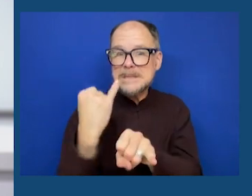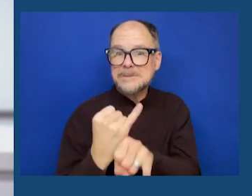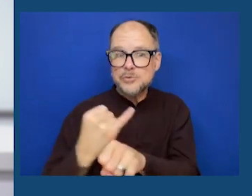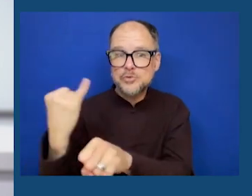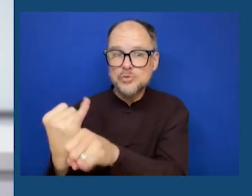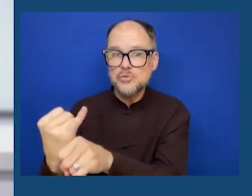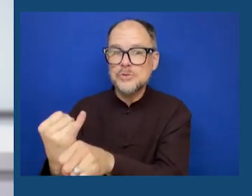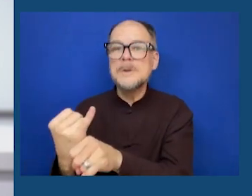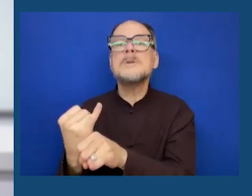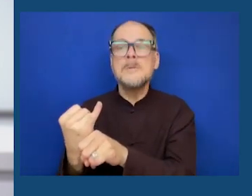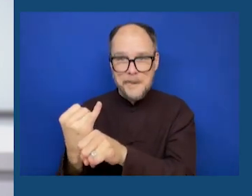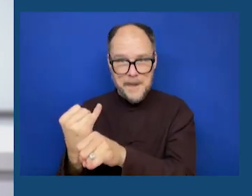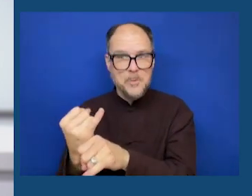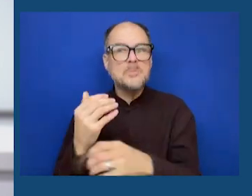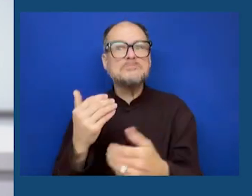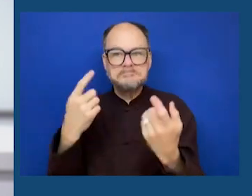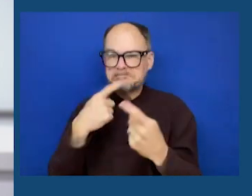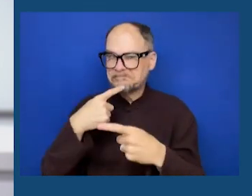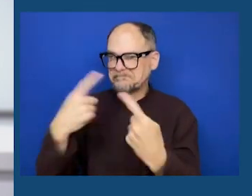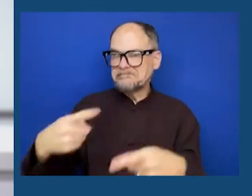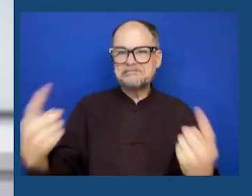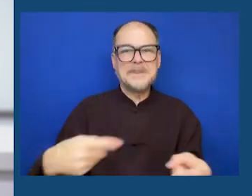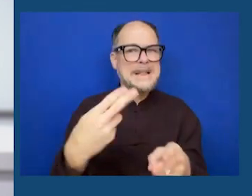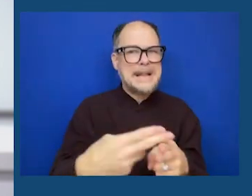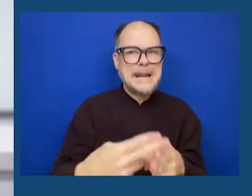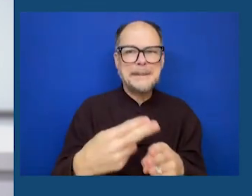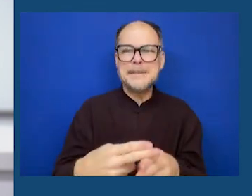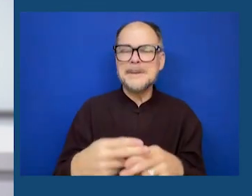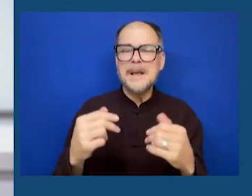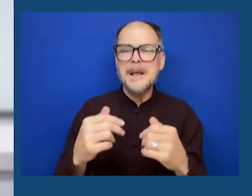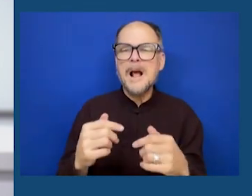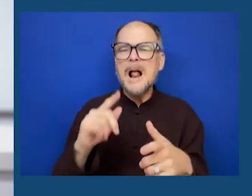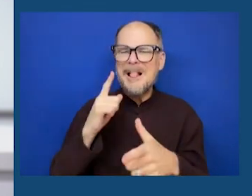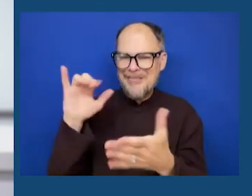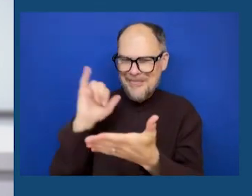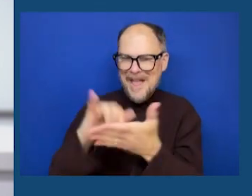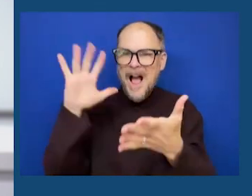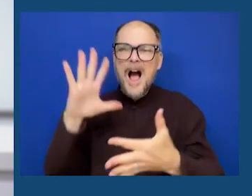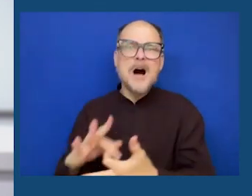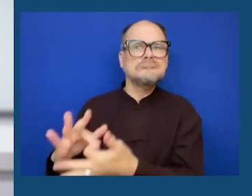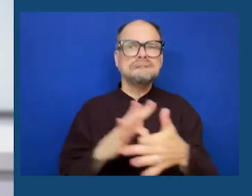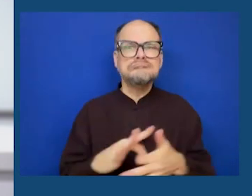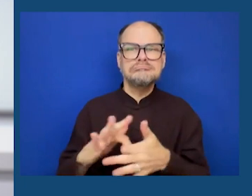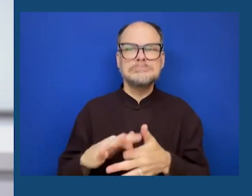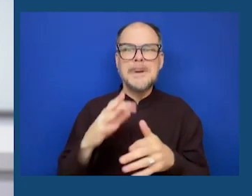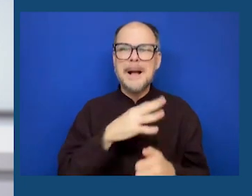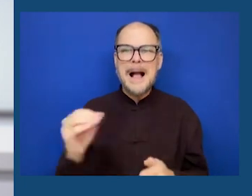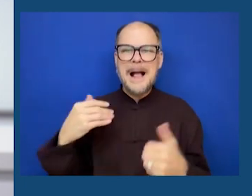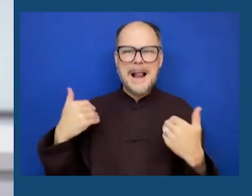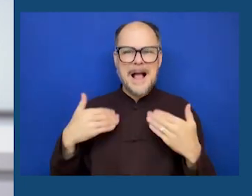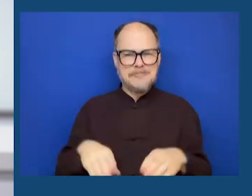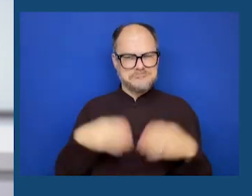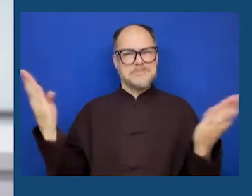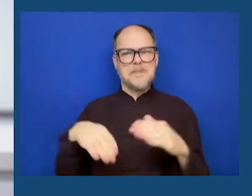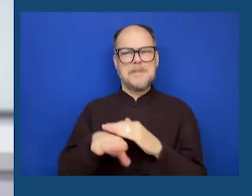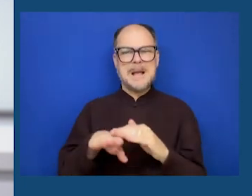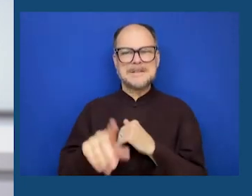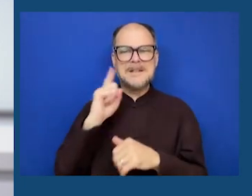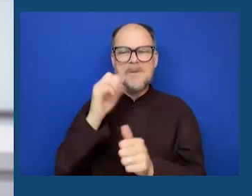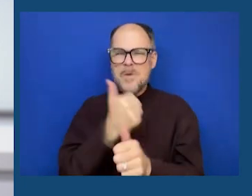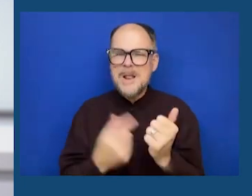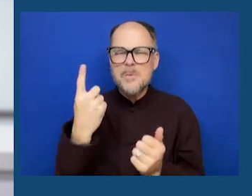more well-known. We bring all that together and say, here's the access that you never would have had available to you, with